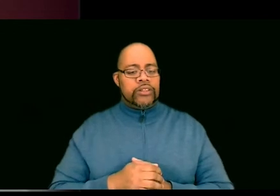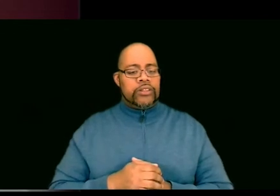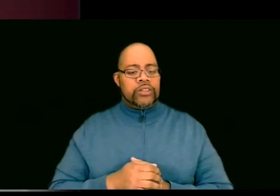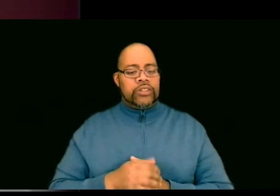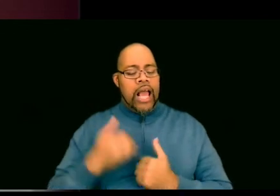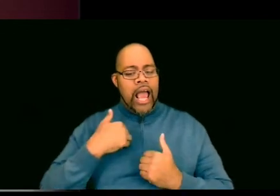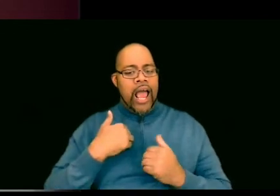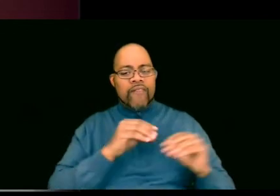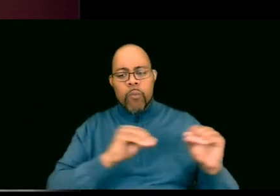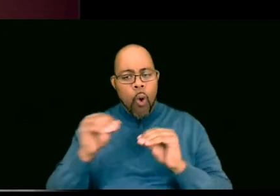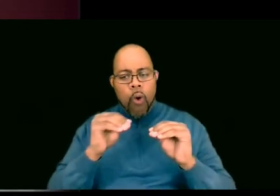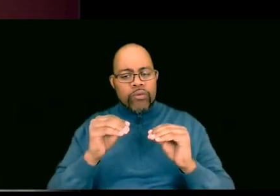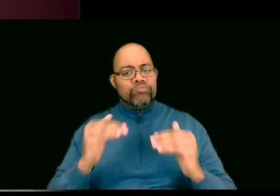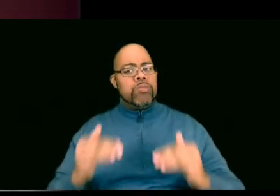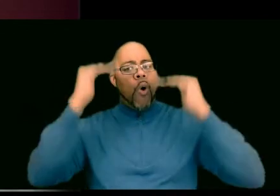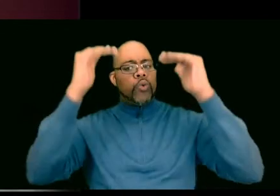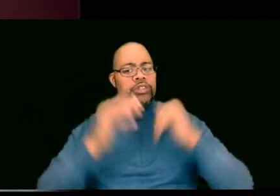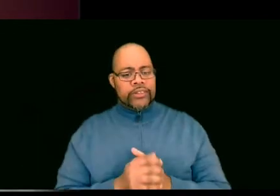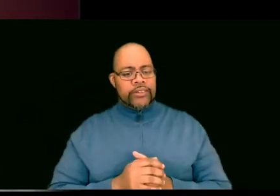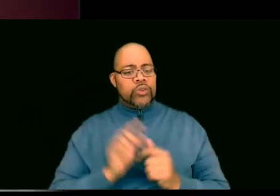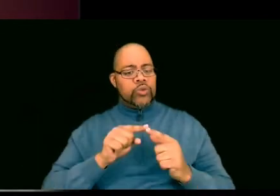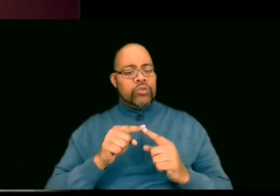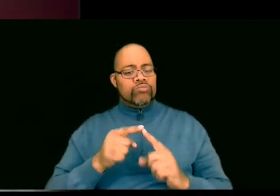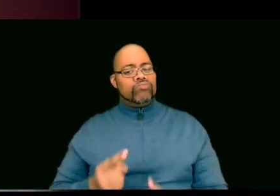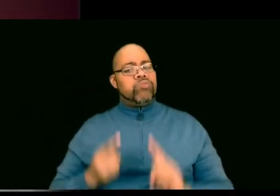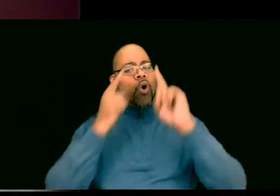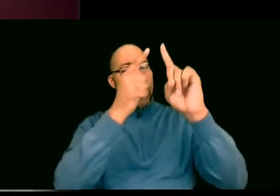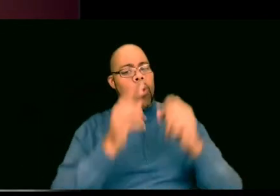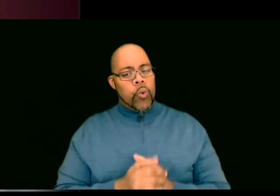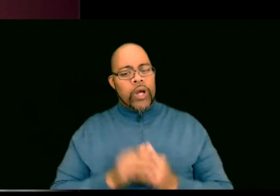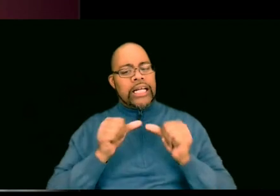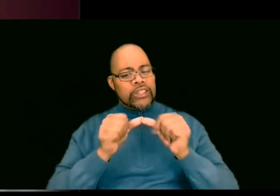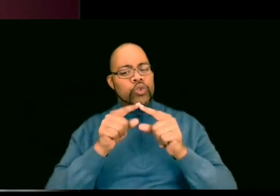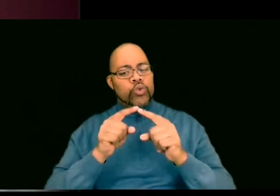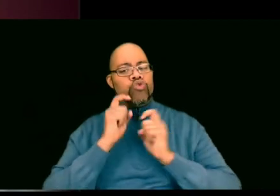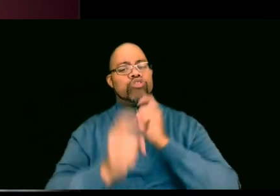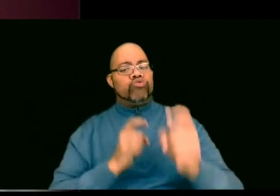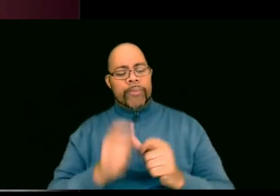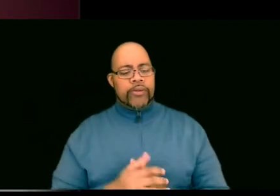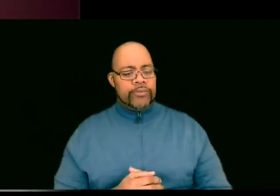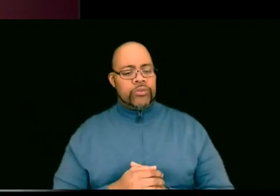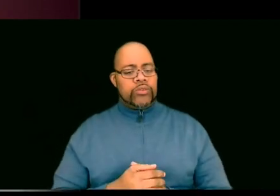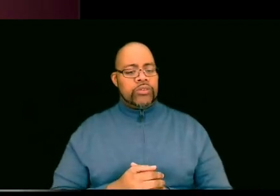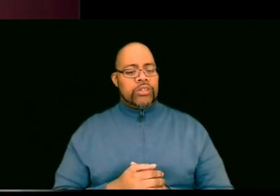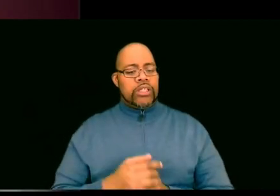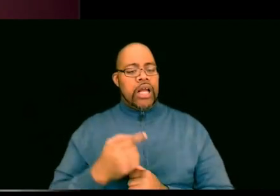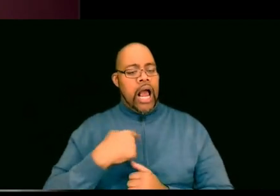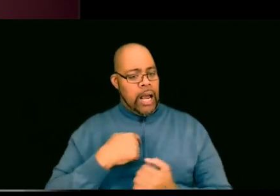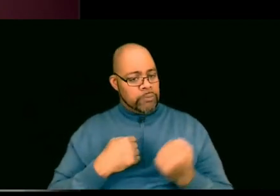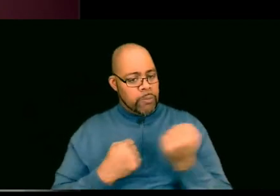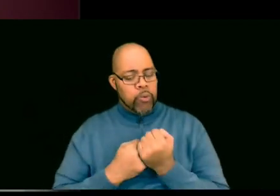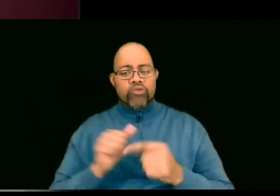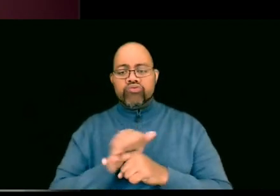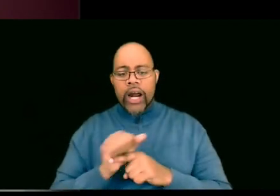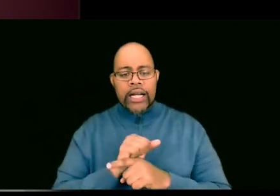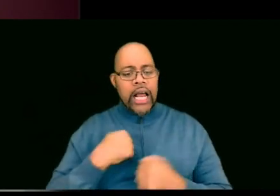to have upward mobility to reach their goals and continue to contribute. I'm